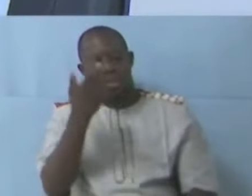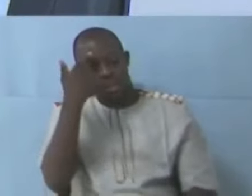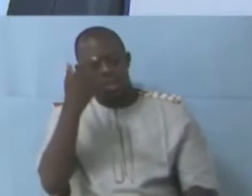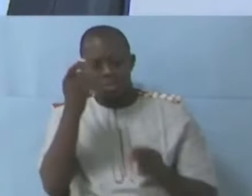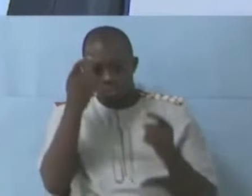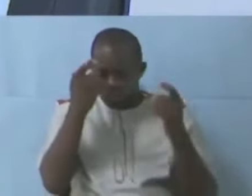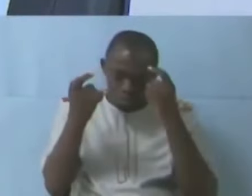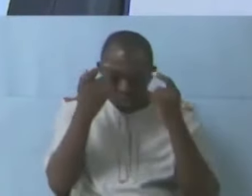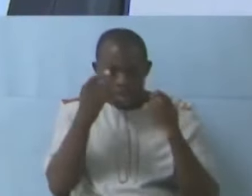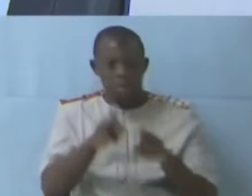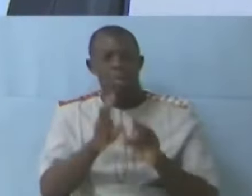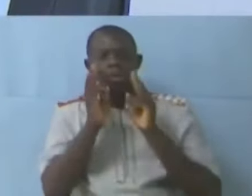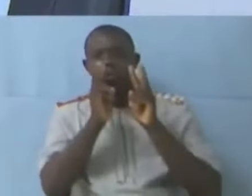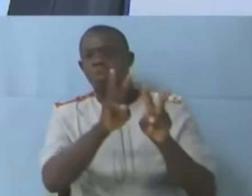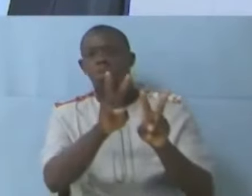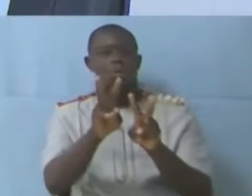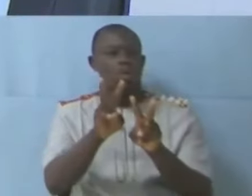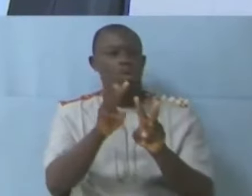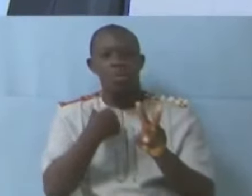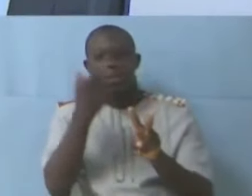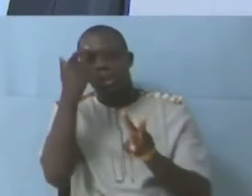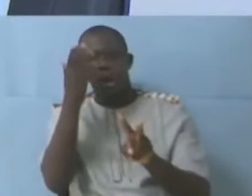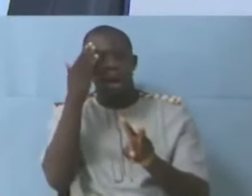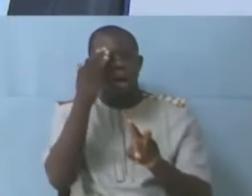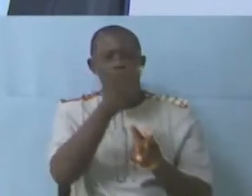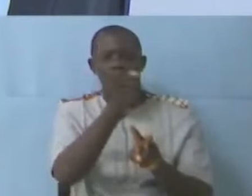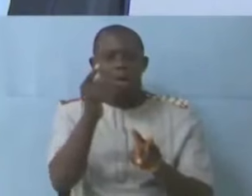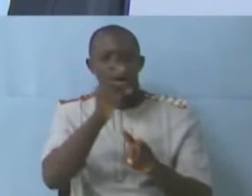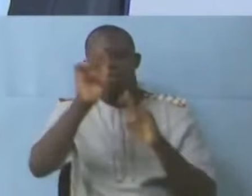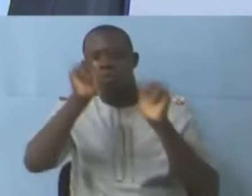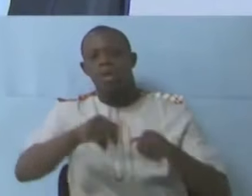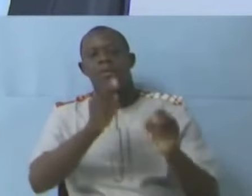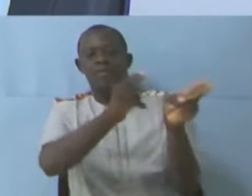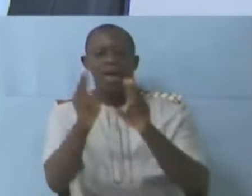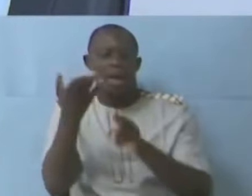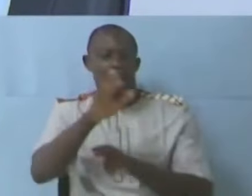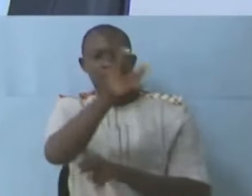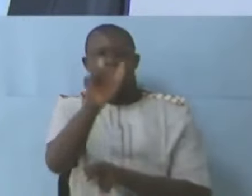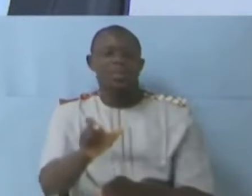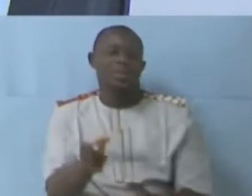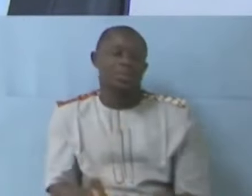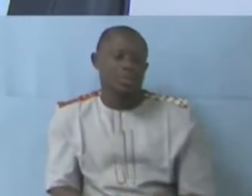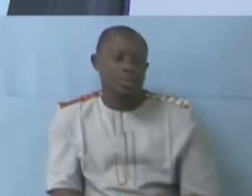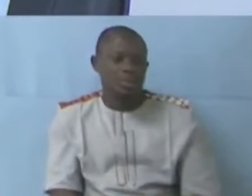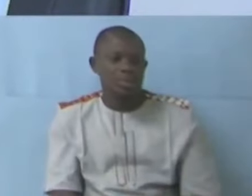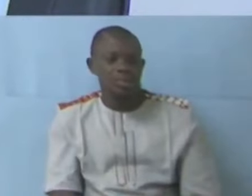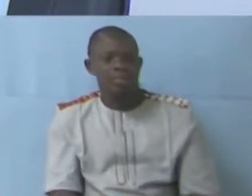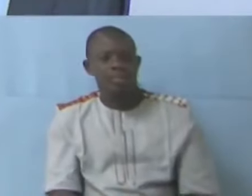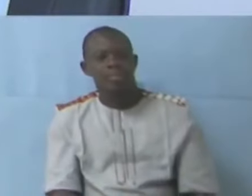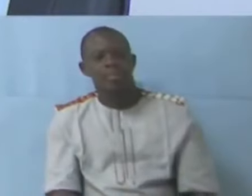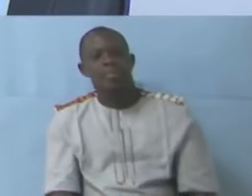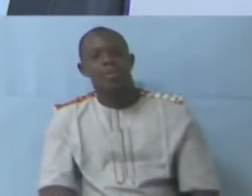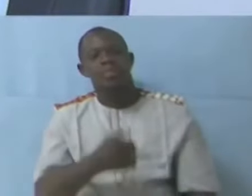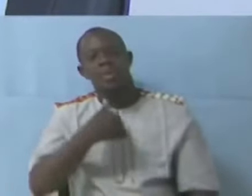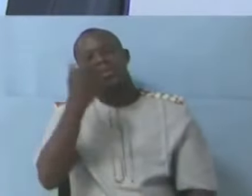rek almost xamna ko munuma fire ken. Anybody that I come to come across I knew that person I couldn't fire any of them. Ma